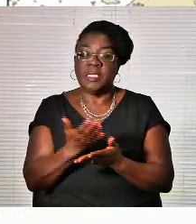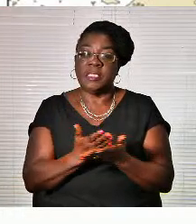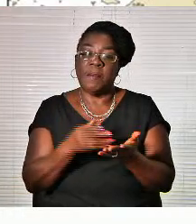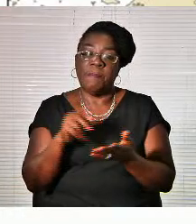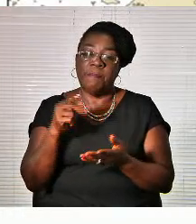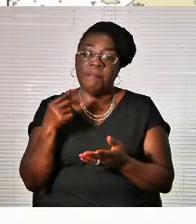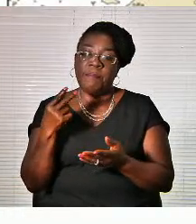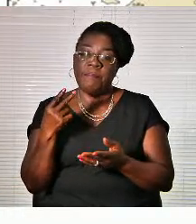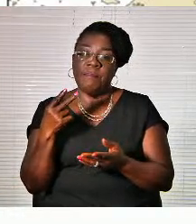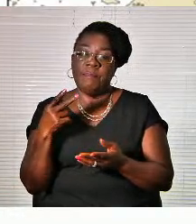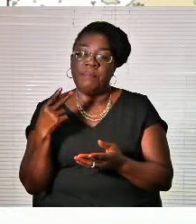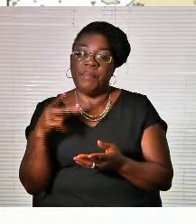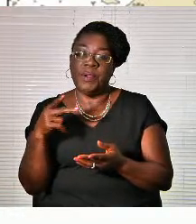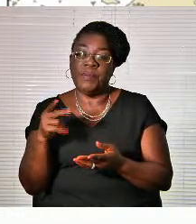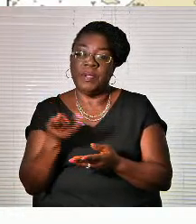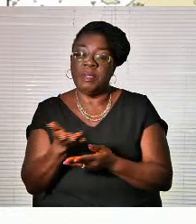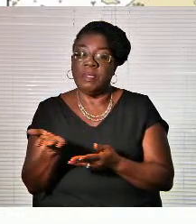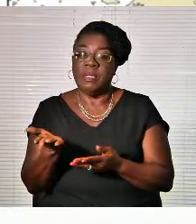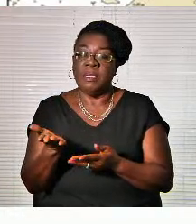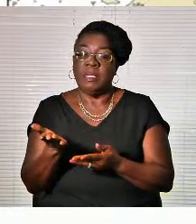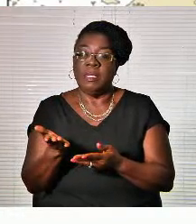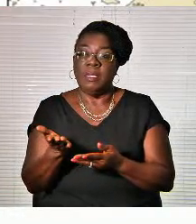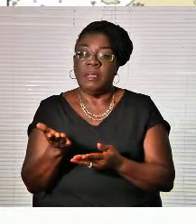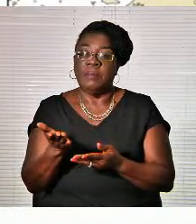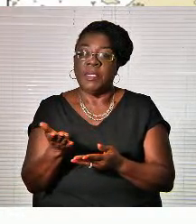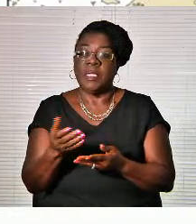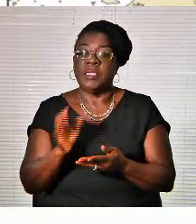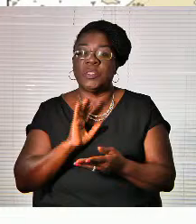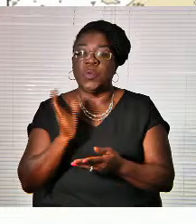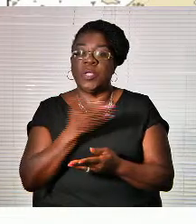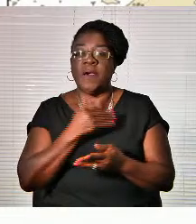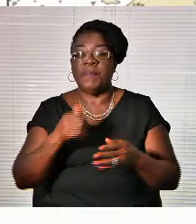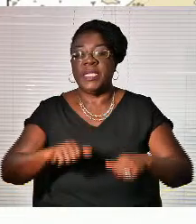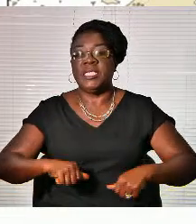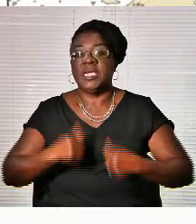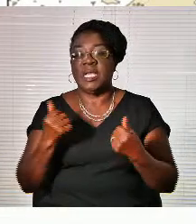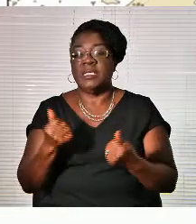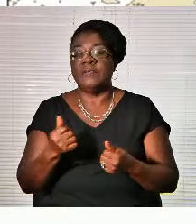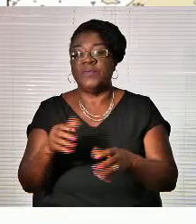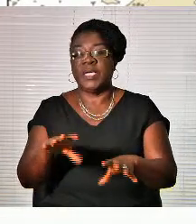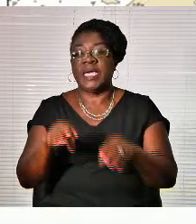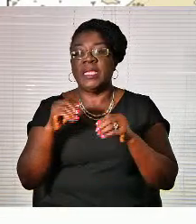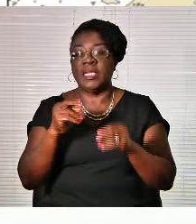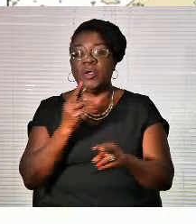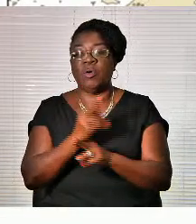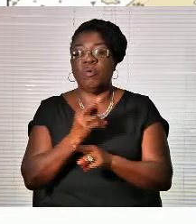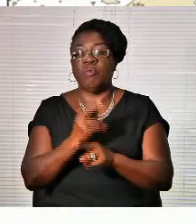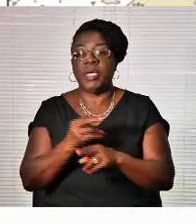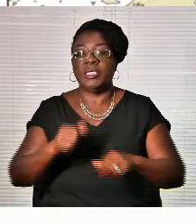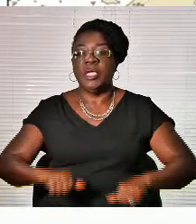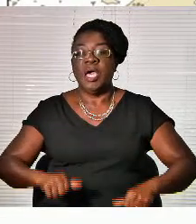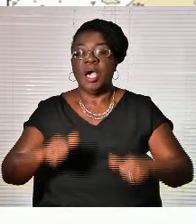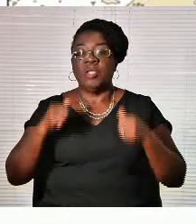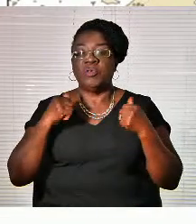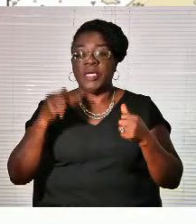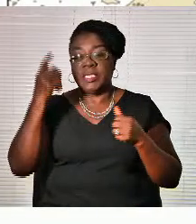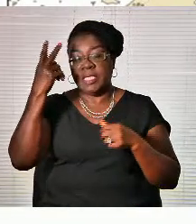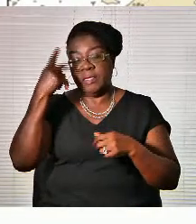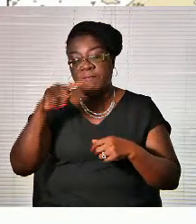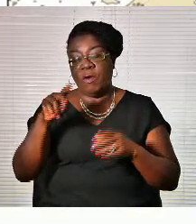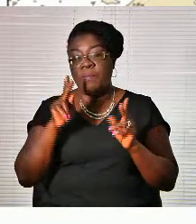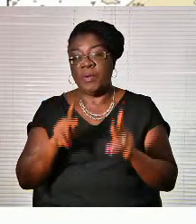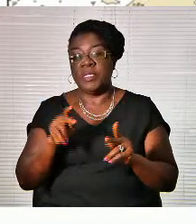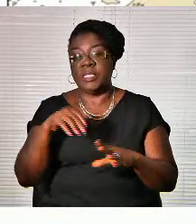spots, in part because we have been challenged with getting the exact addresses for persons in